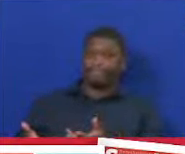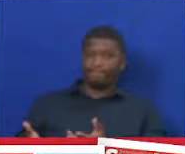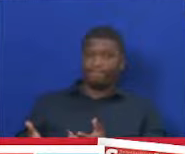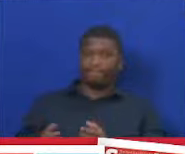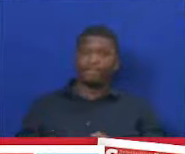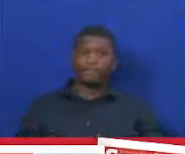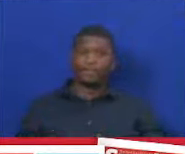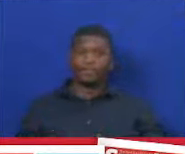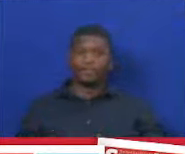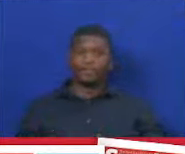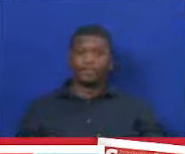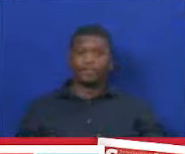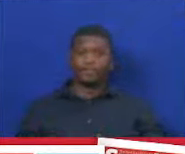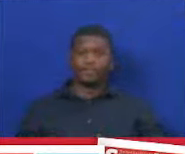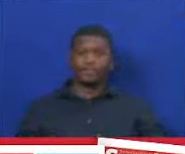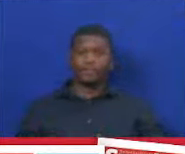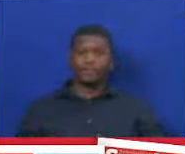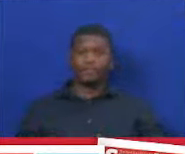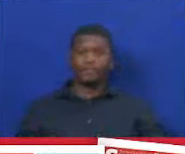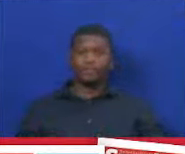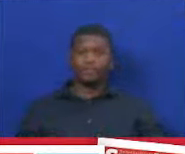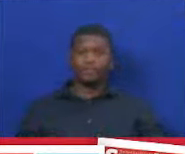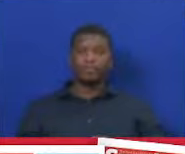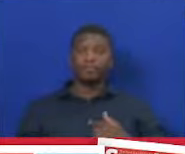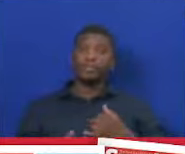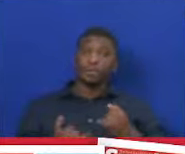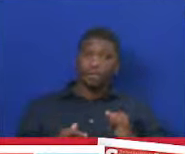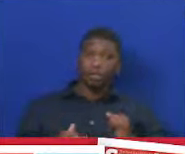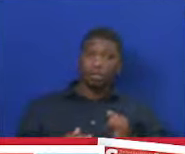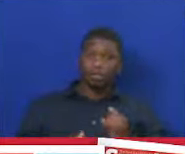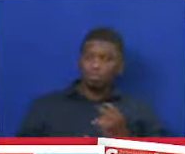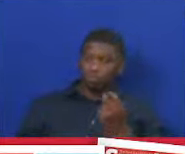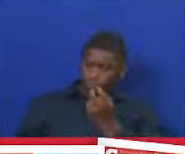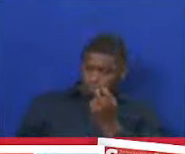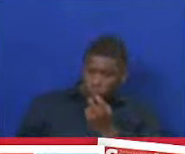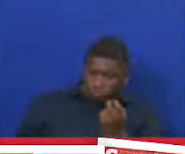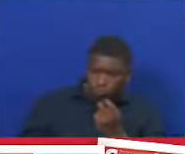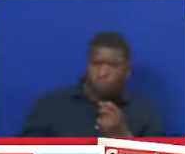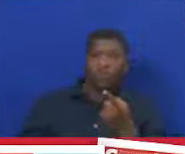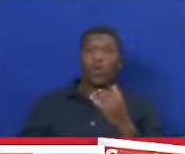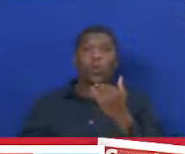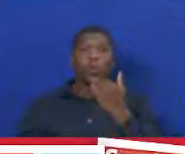and as I searched for Mr. Bushuha, I couldn't find him.